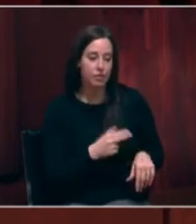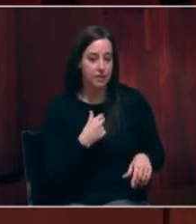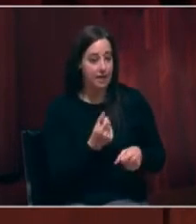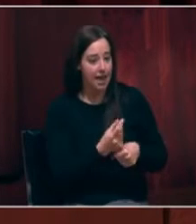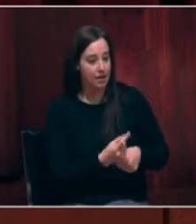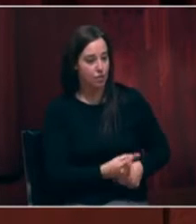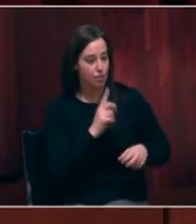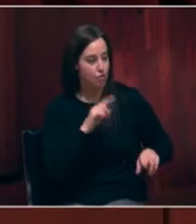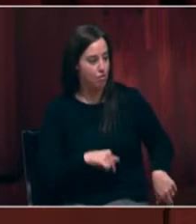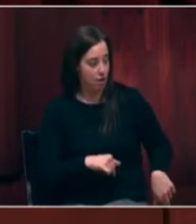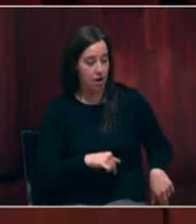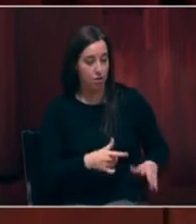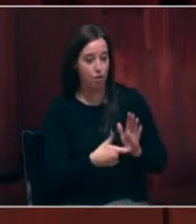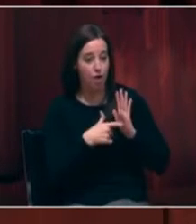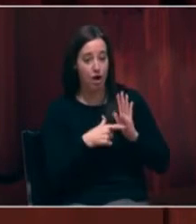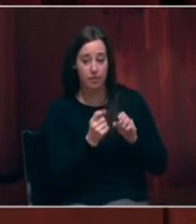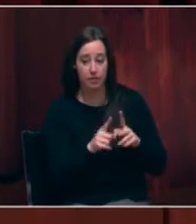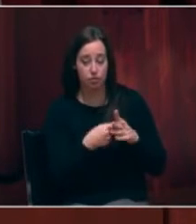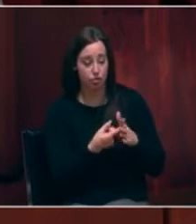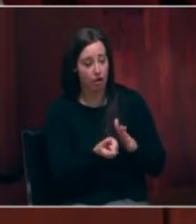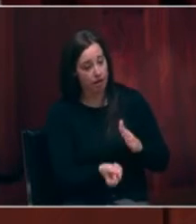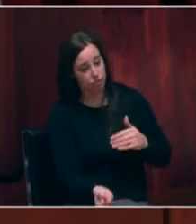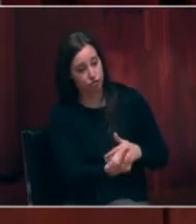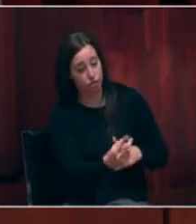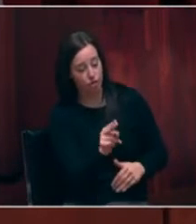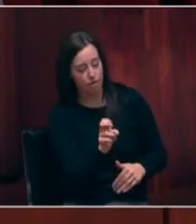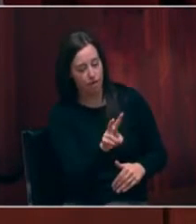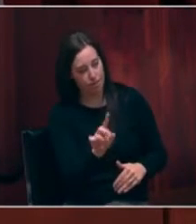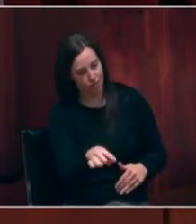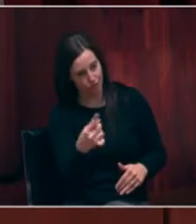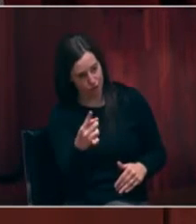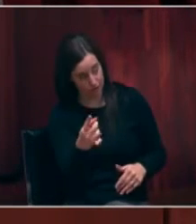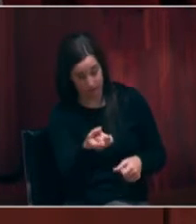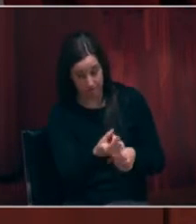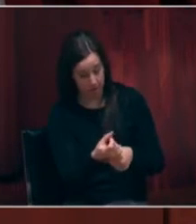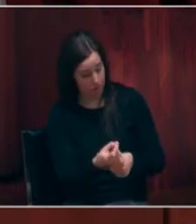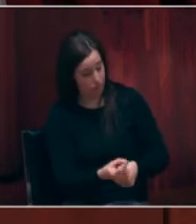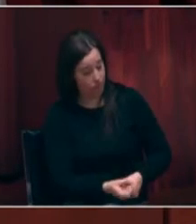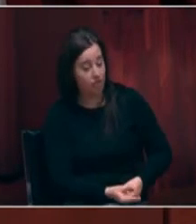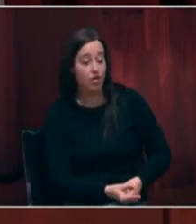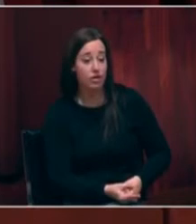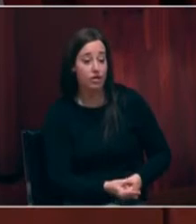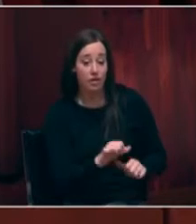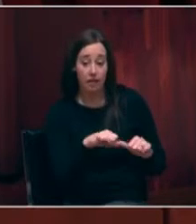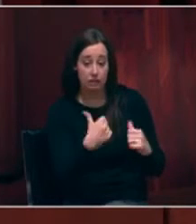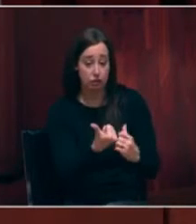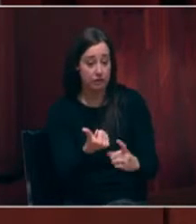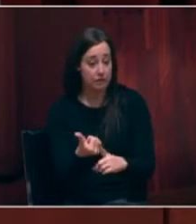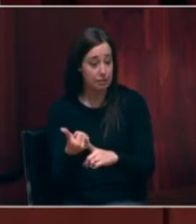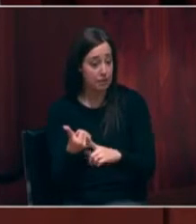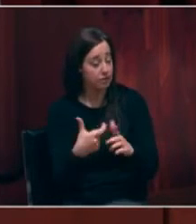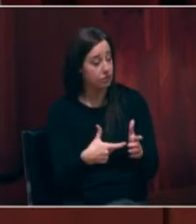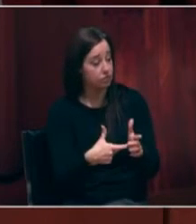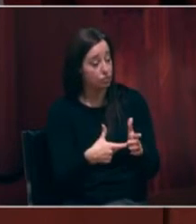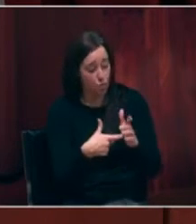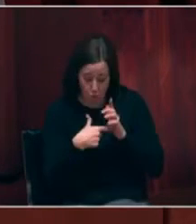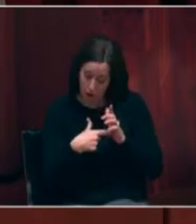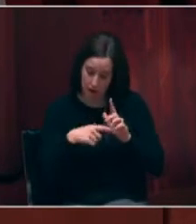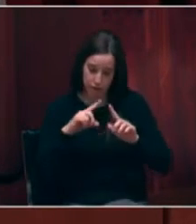off next year. And every November, November 1st of every year, agencies will be required to report on the status of their implementation